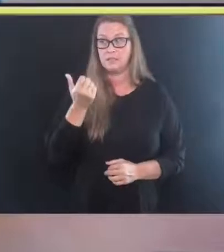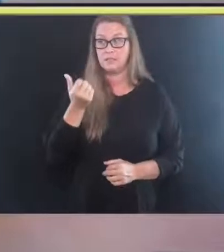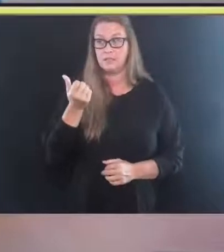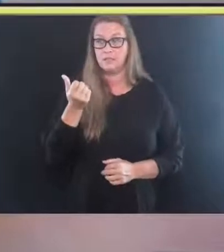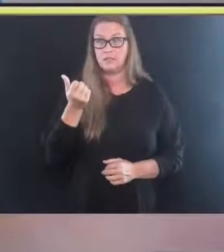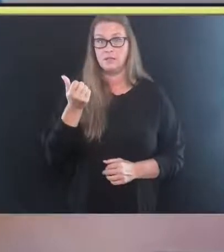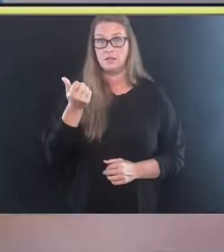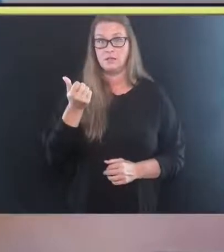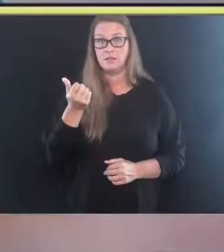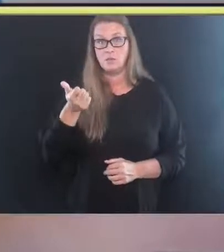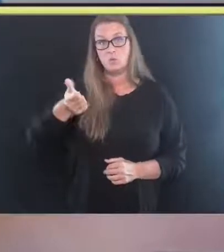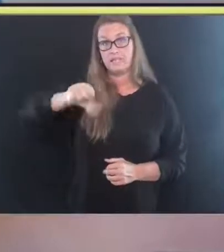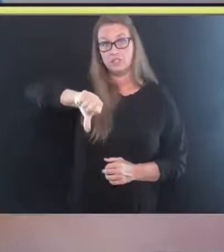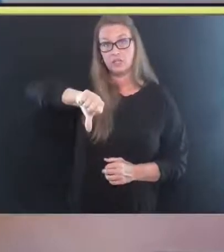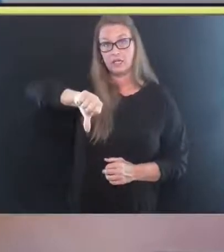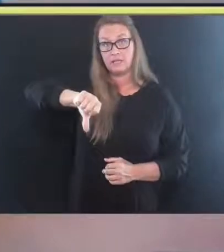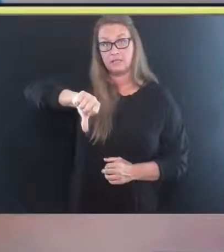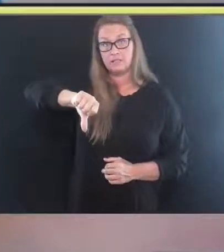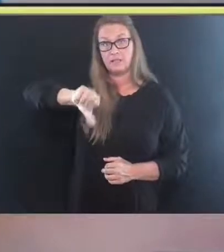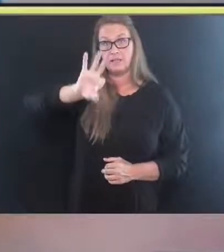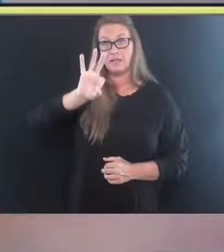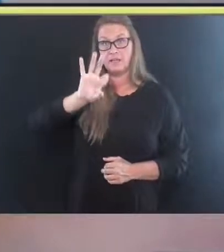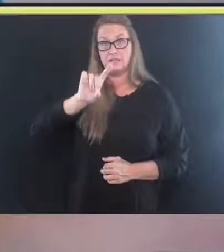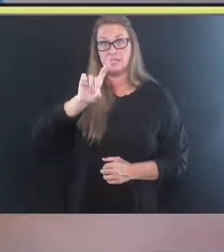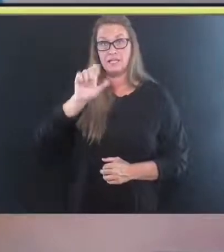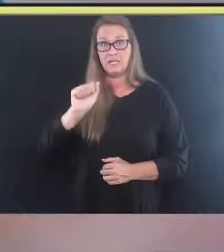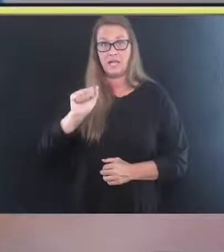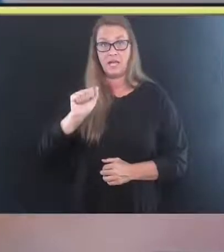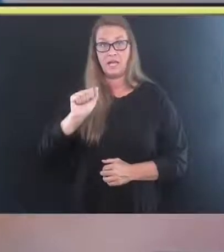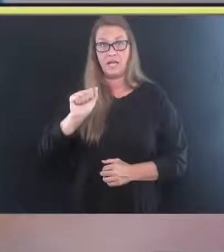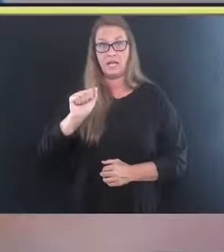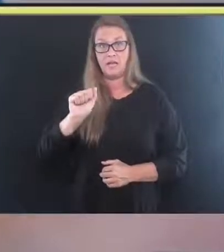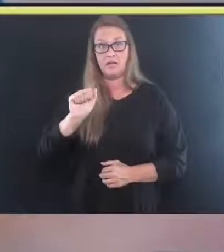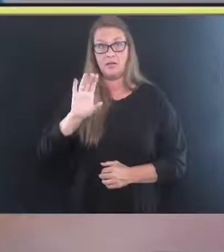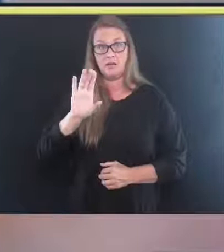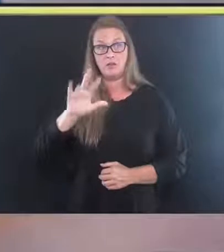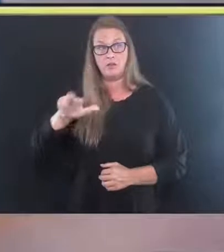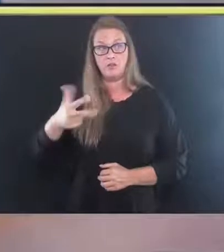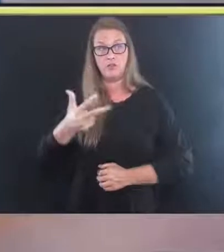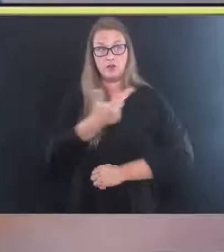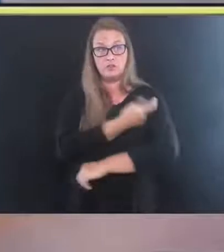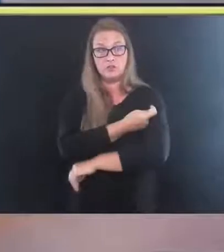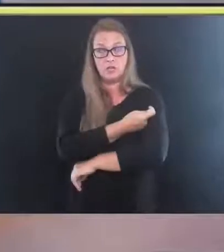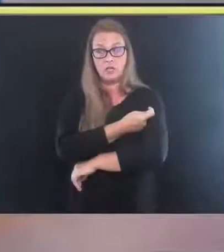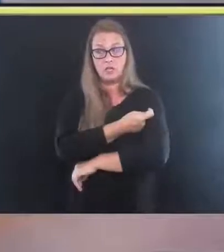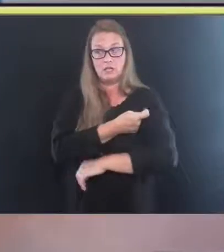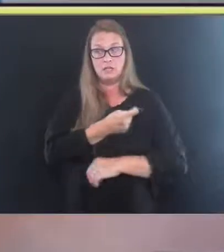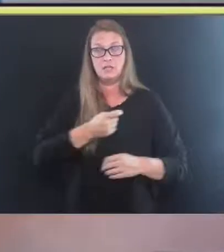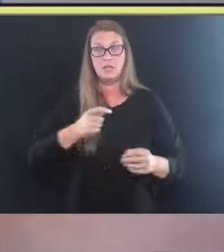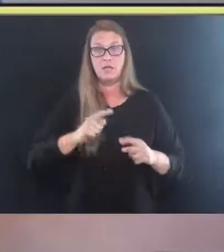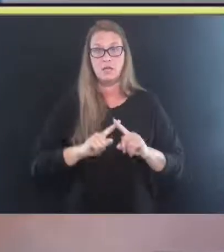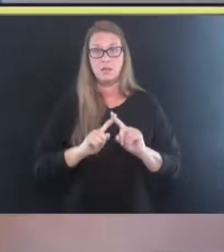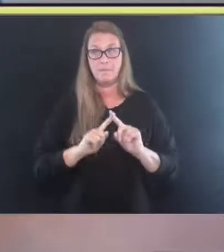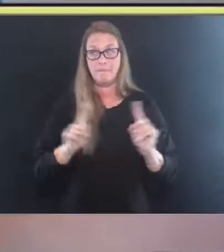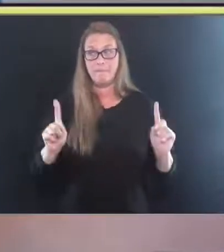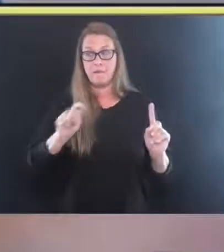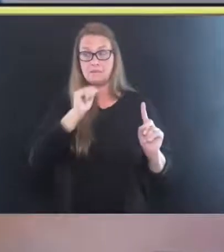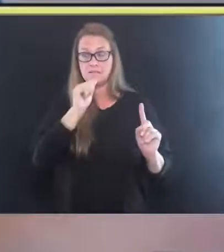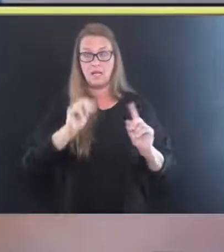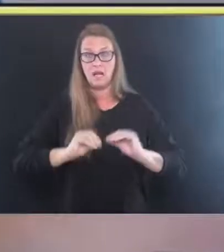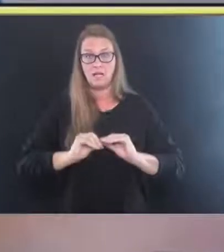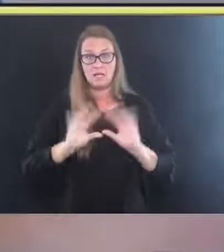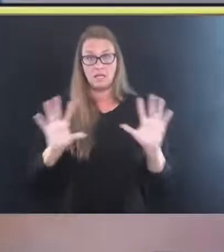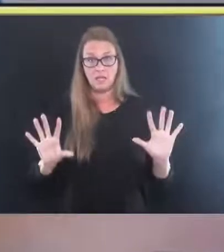widespread use of booster vaccines in the country, but it's not clear if there will still